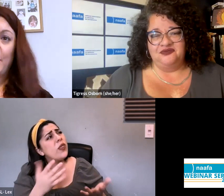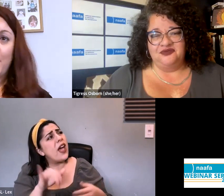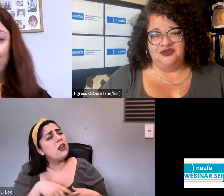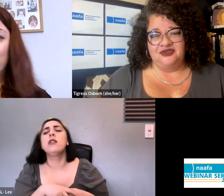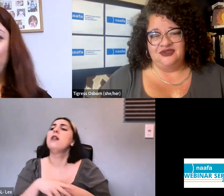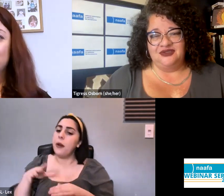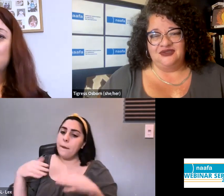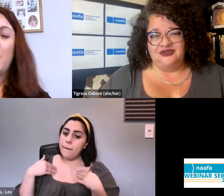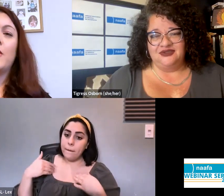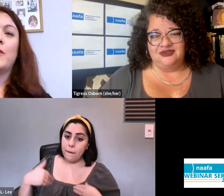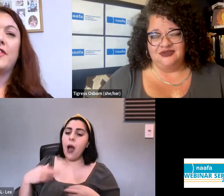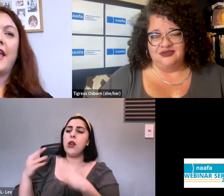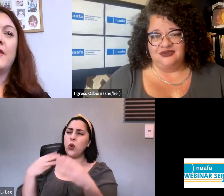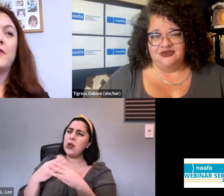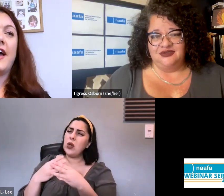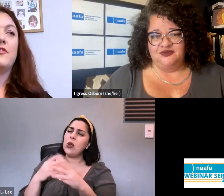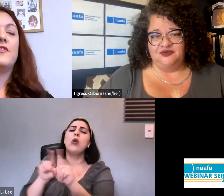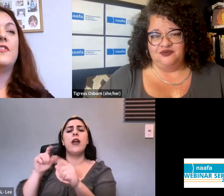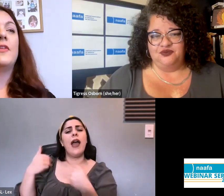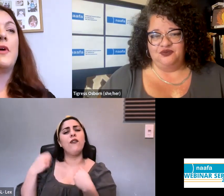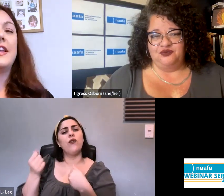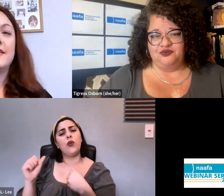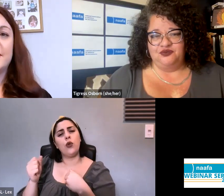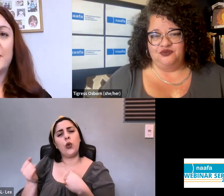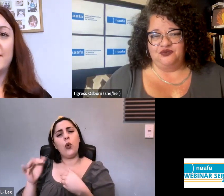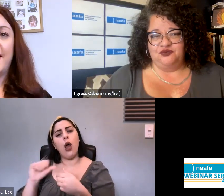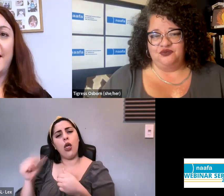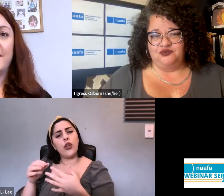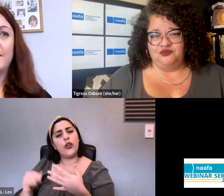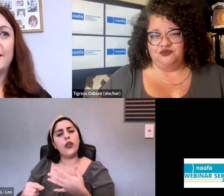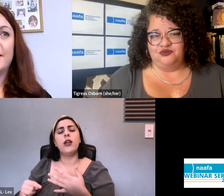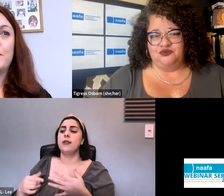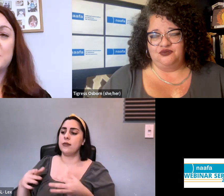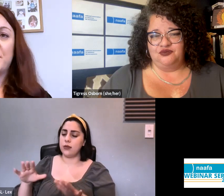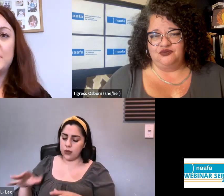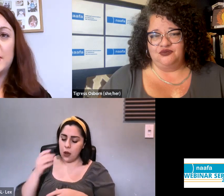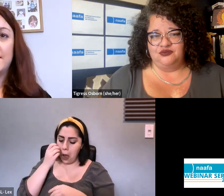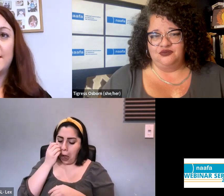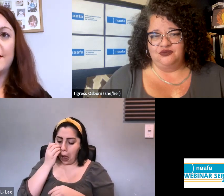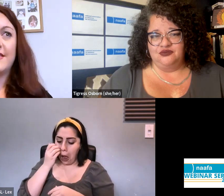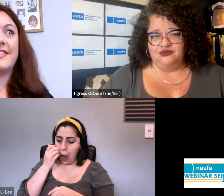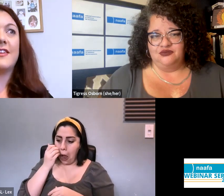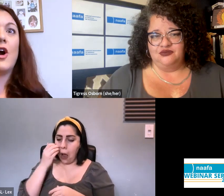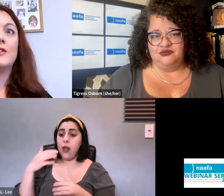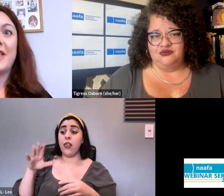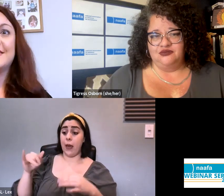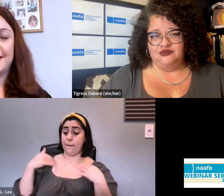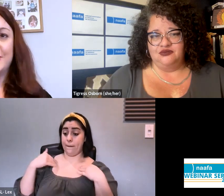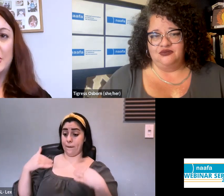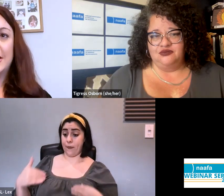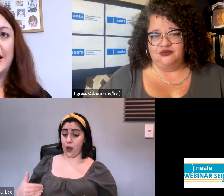and there are a few others as well, where the body has undergone a preservation